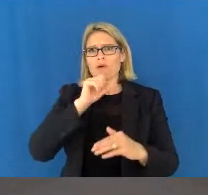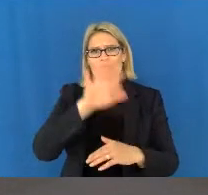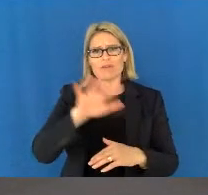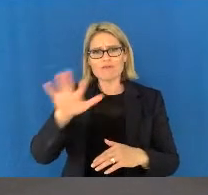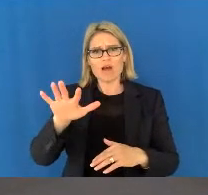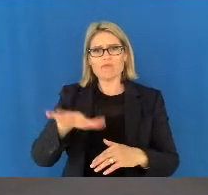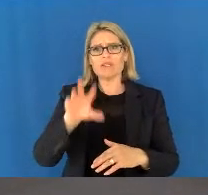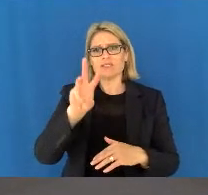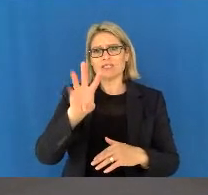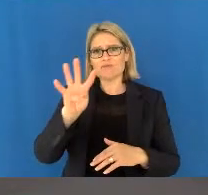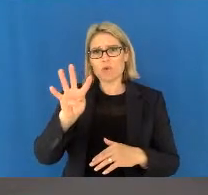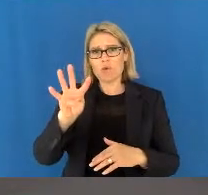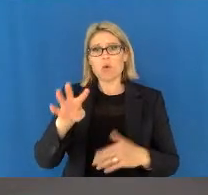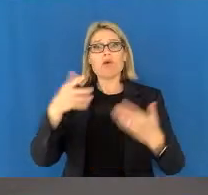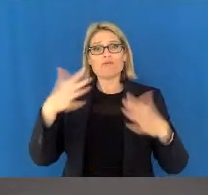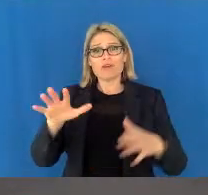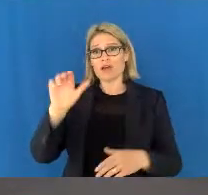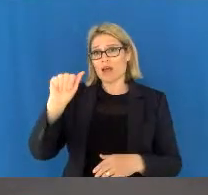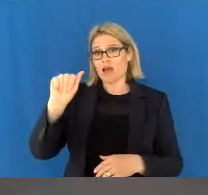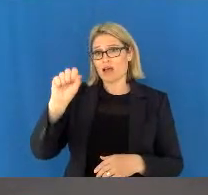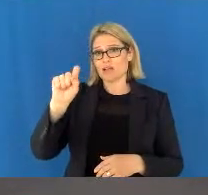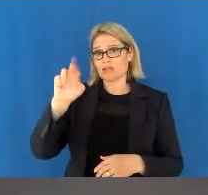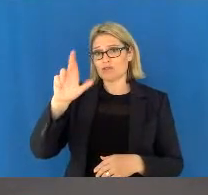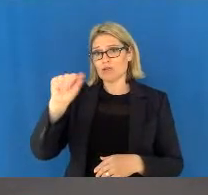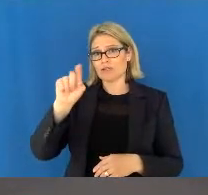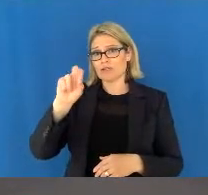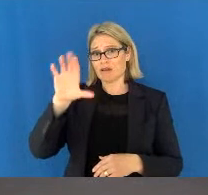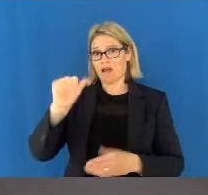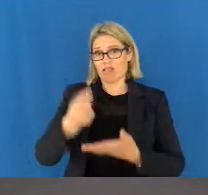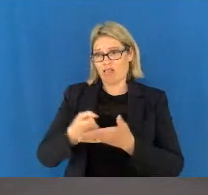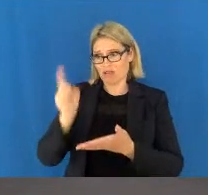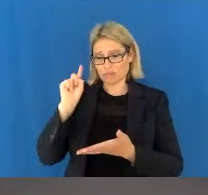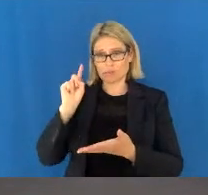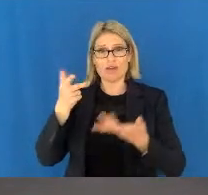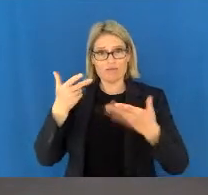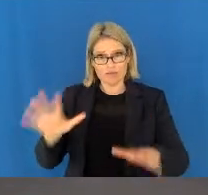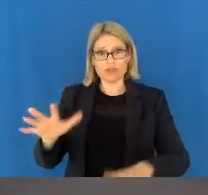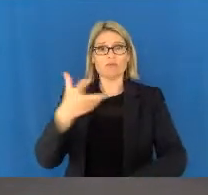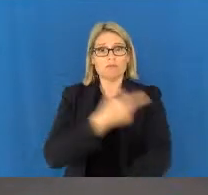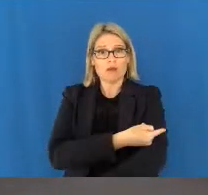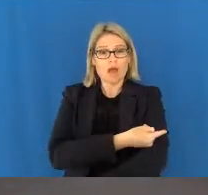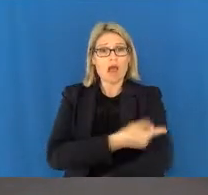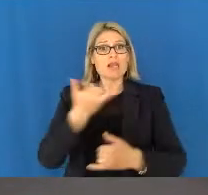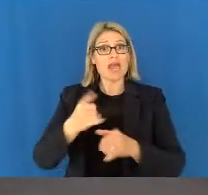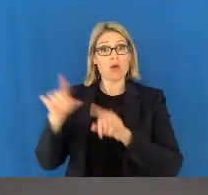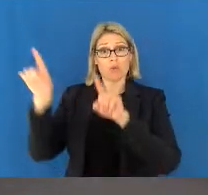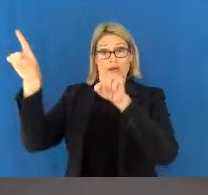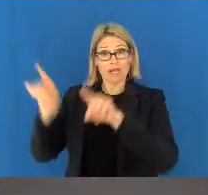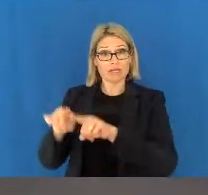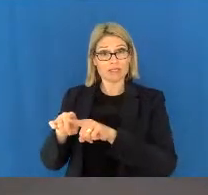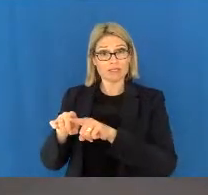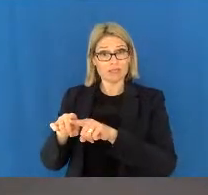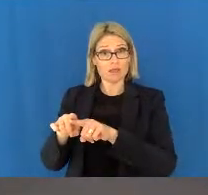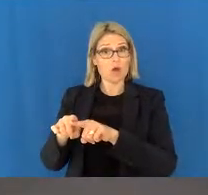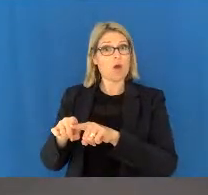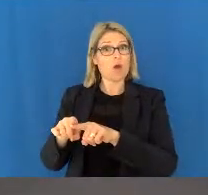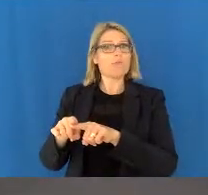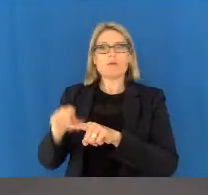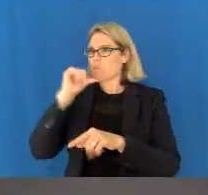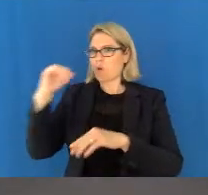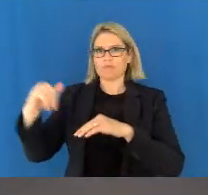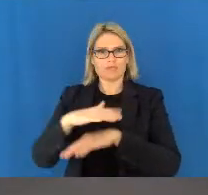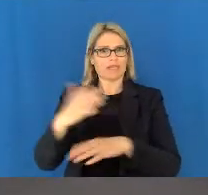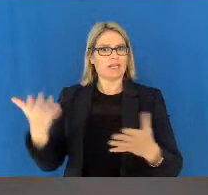64 who got the AstraZeneca dose last week, and now we're here that India will not be sending any pre-planned doses to